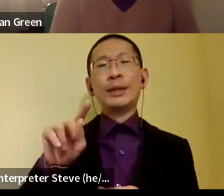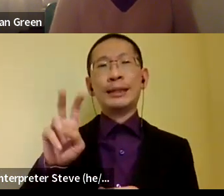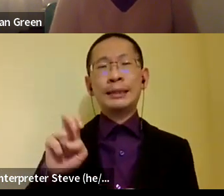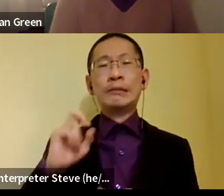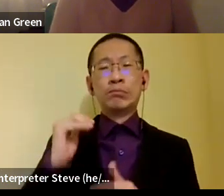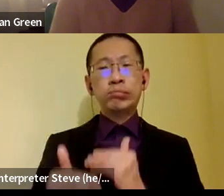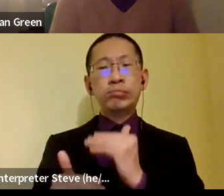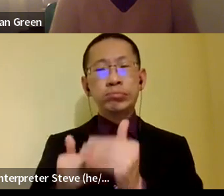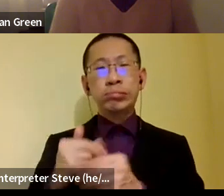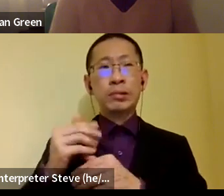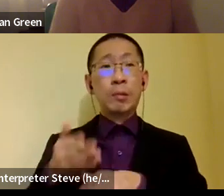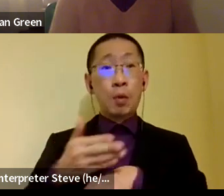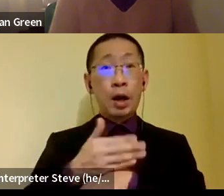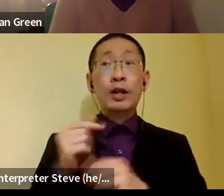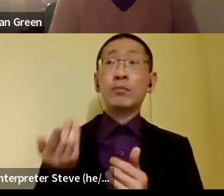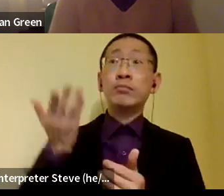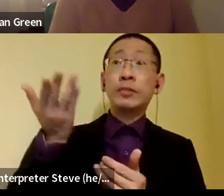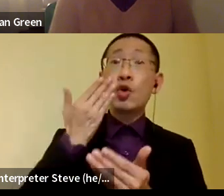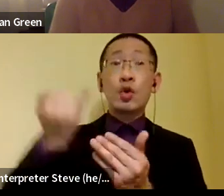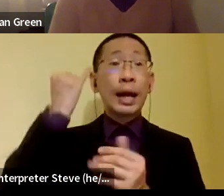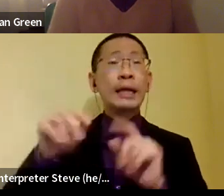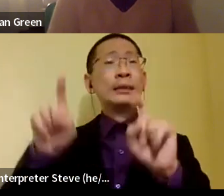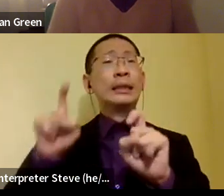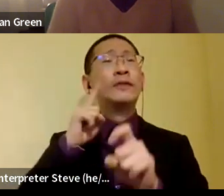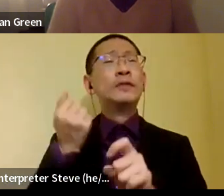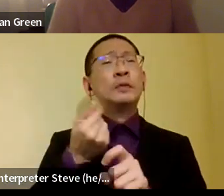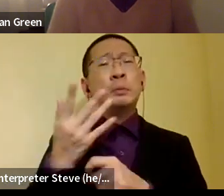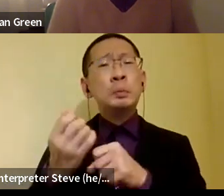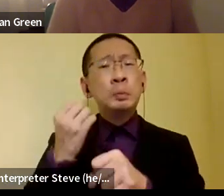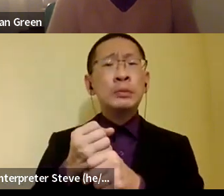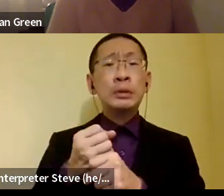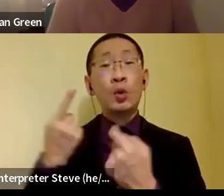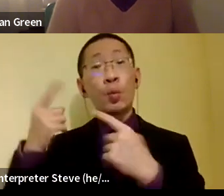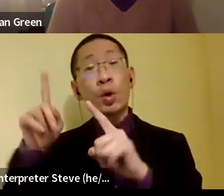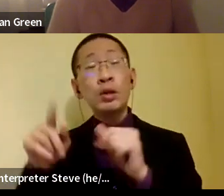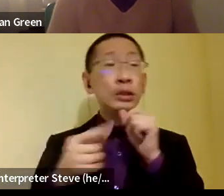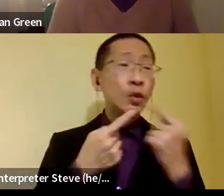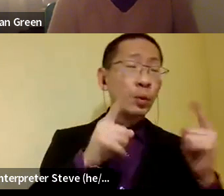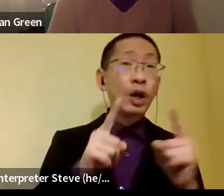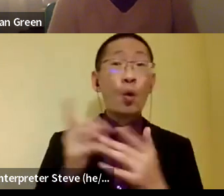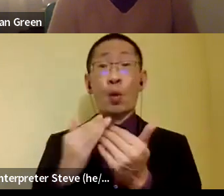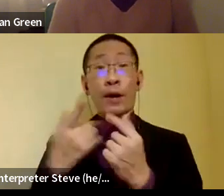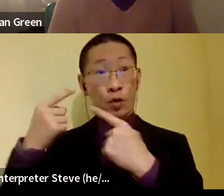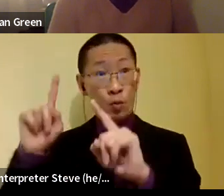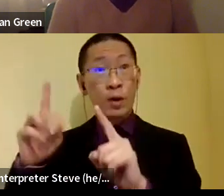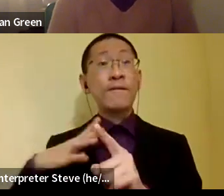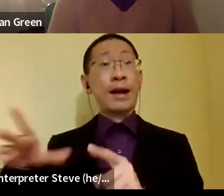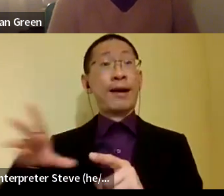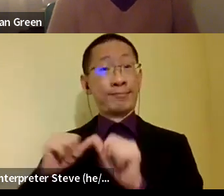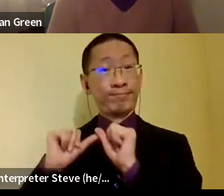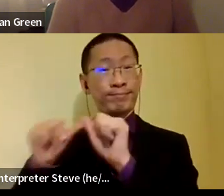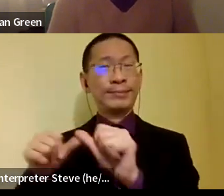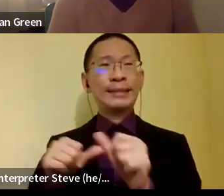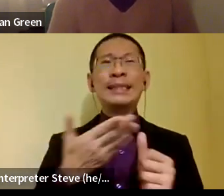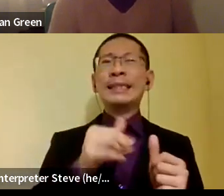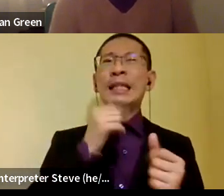putting forth a really good idea. You're testing it out for a couple of years. It works, it doesn't work. You take the things that work, you leave the things that don't, and you